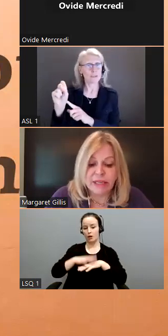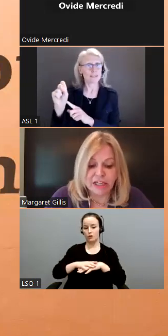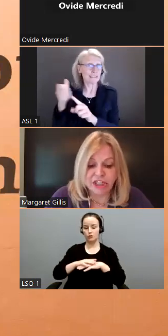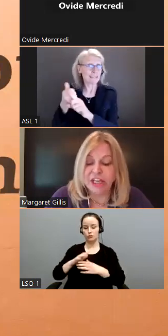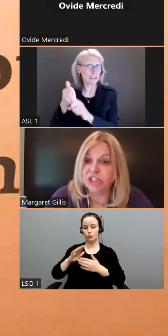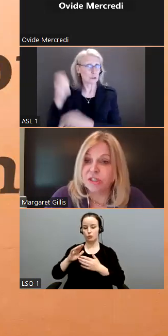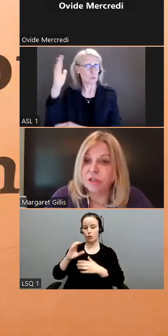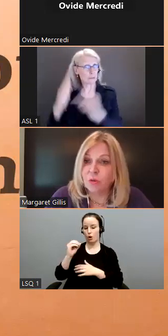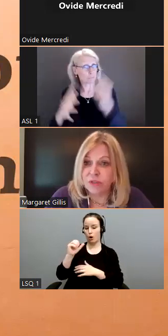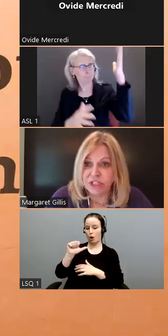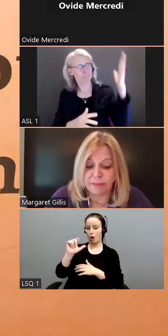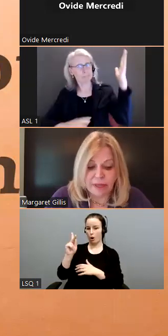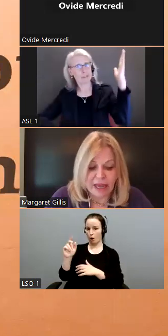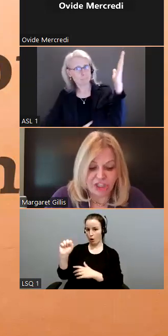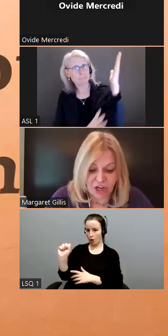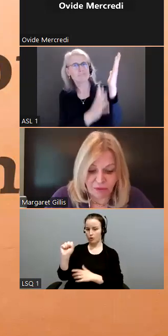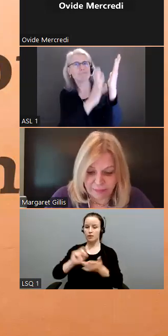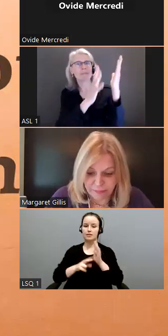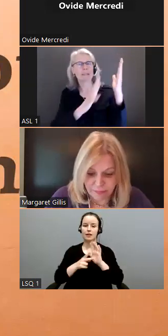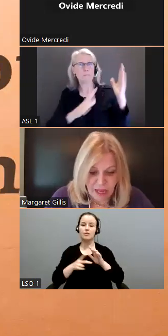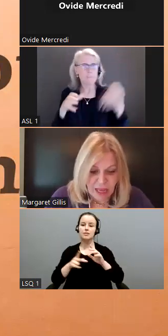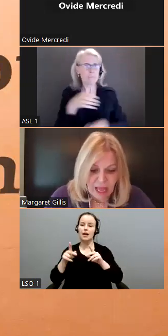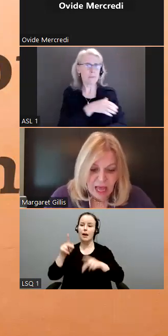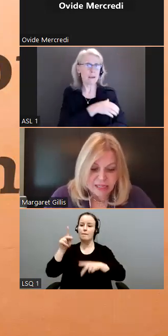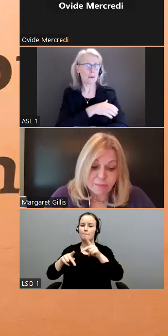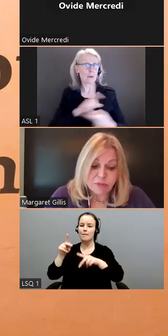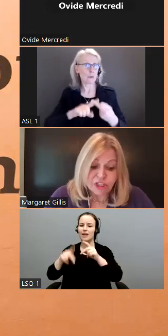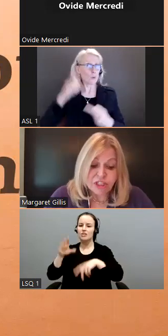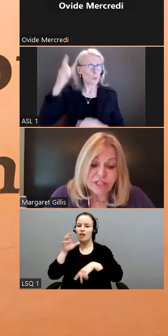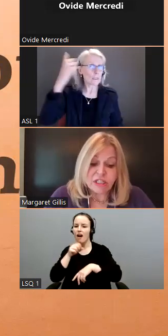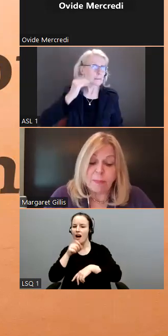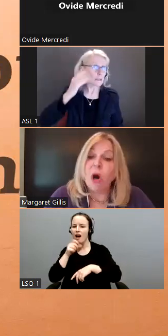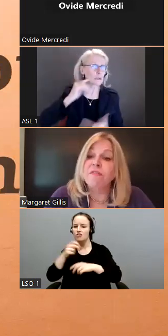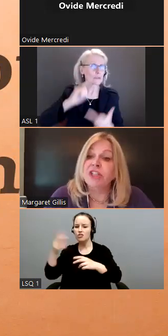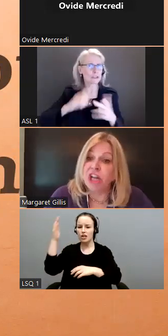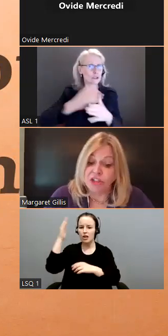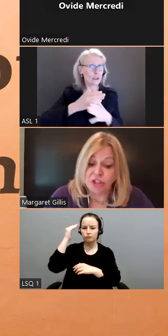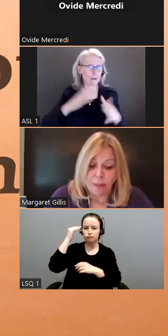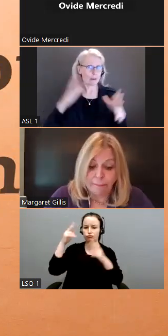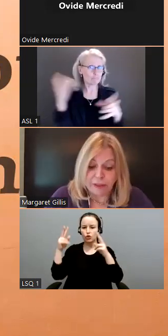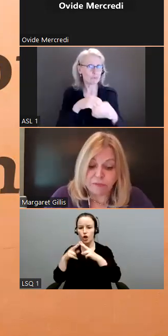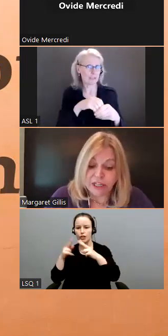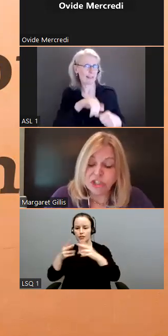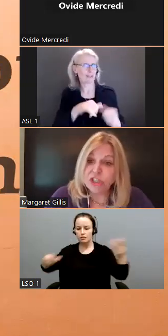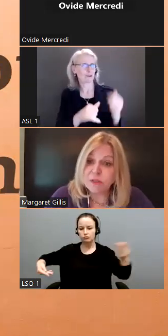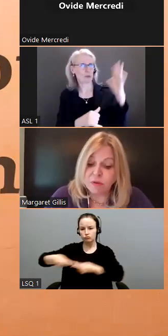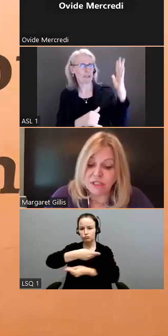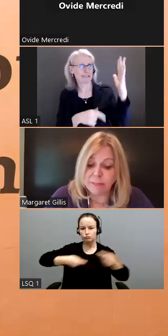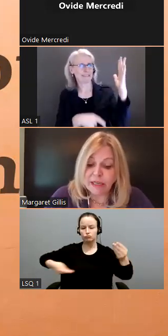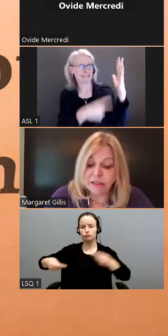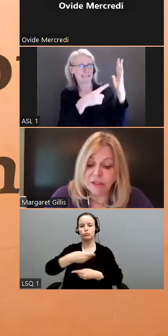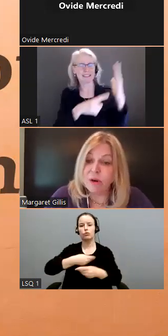empowerment, education, wisdom, and sharing. Deborah's vision is to be part of the change, building relationships